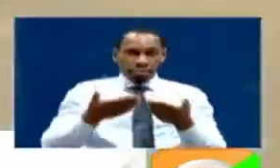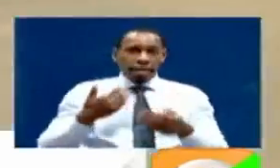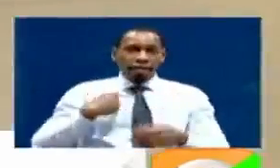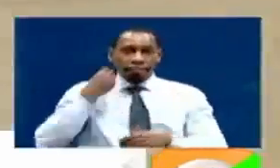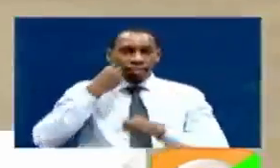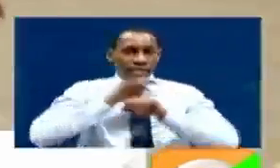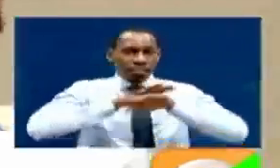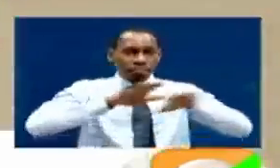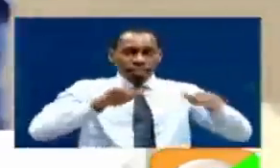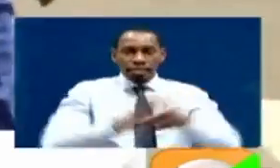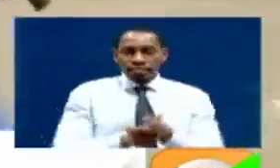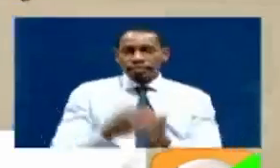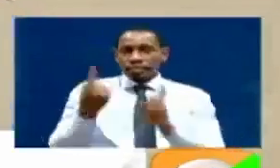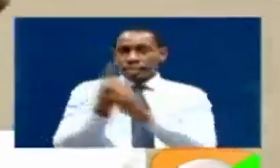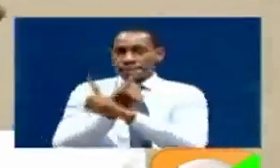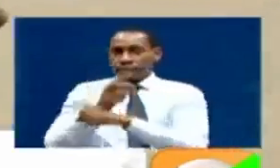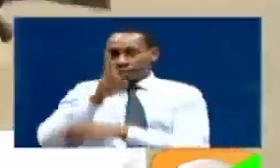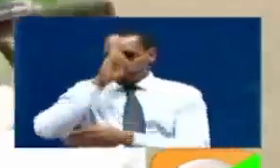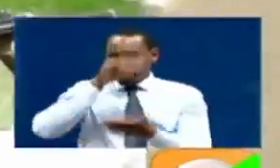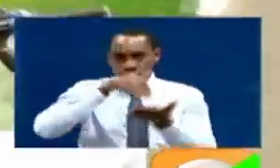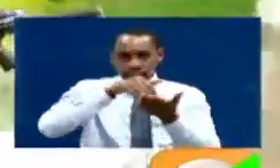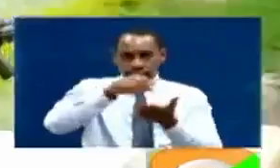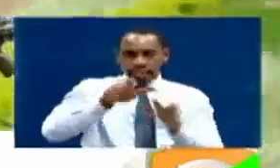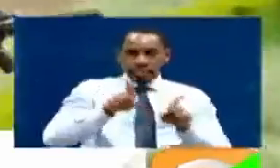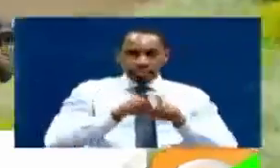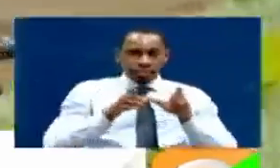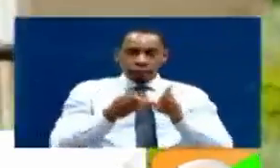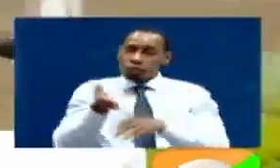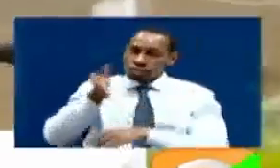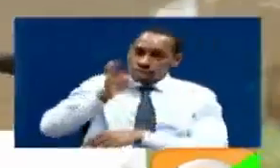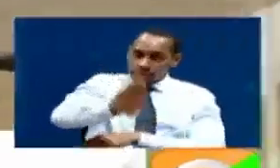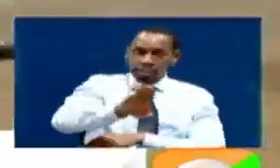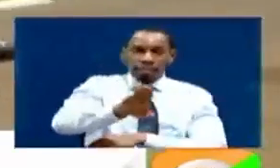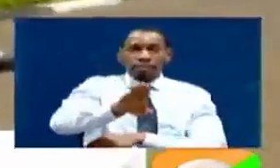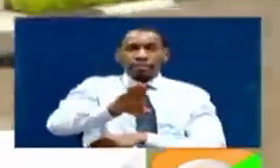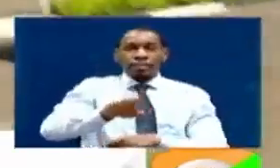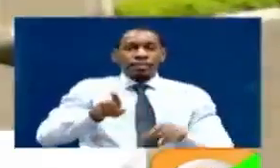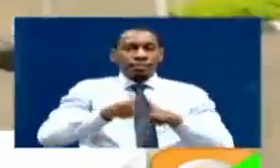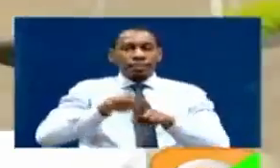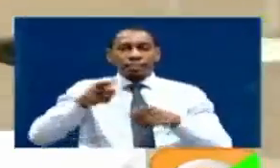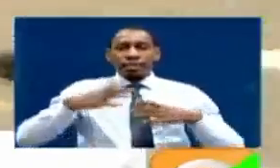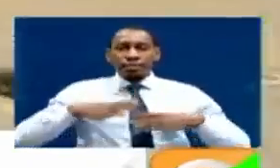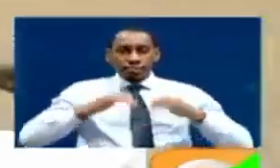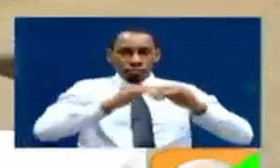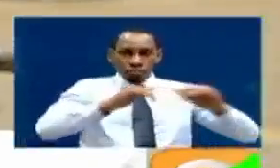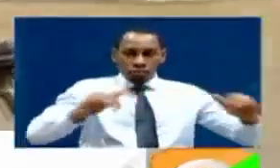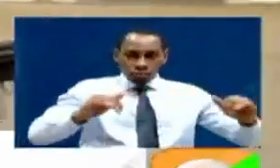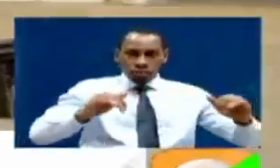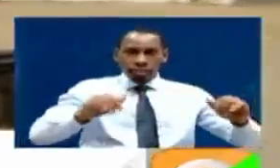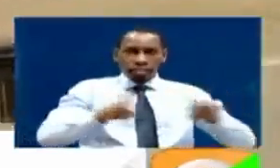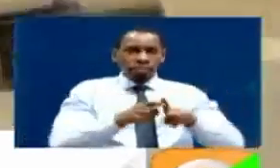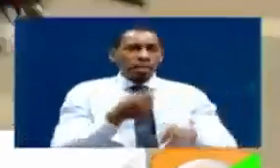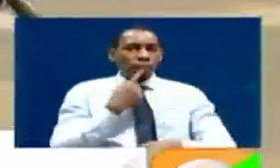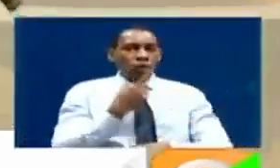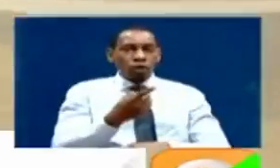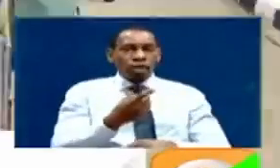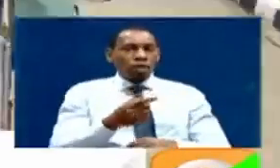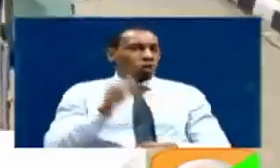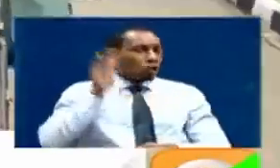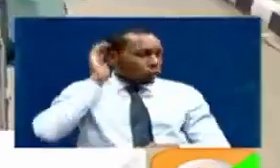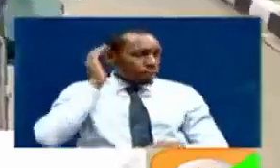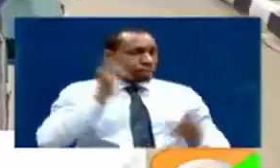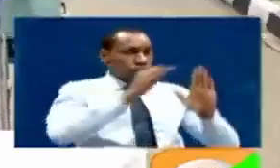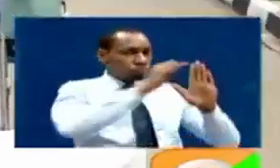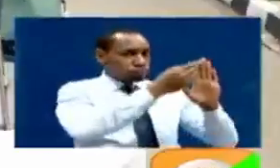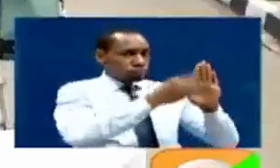pandemic." Several police officers were deployed and forced them back into the facility. Those quarantined have been directed to observe all the directives